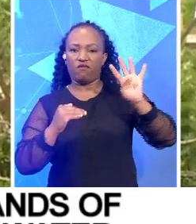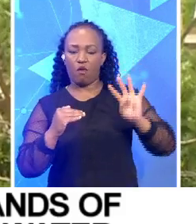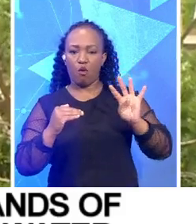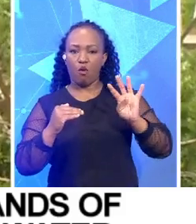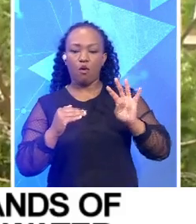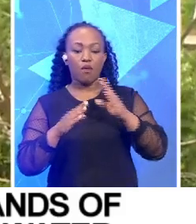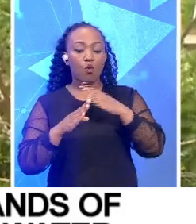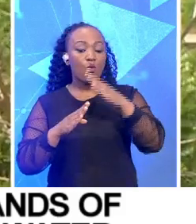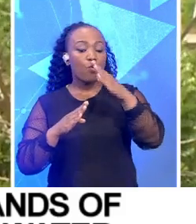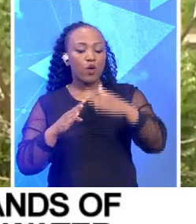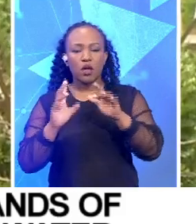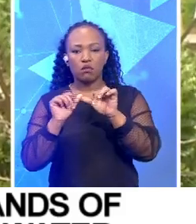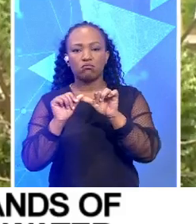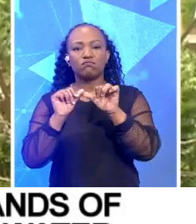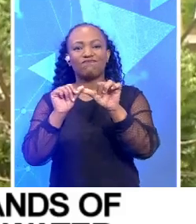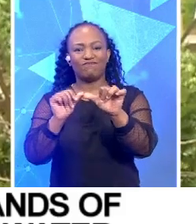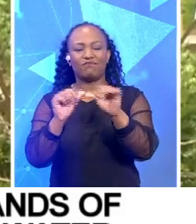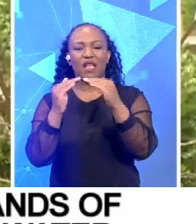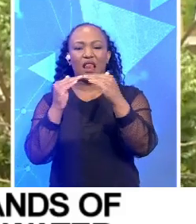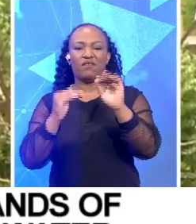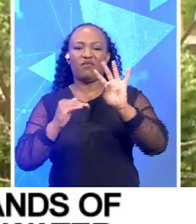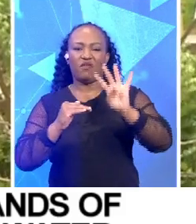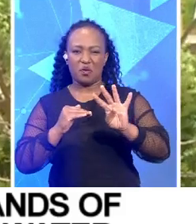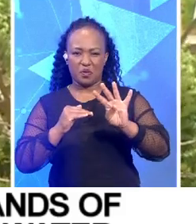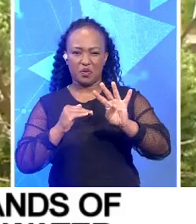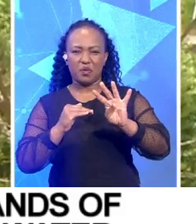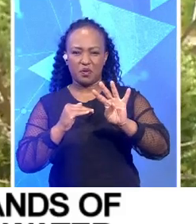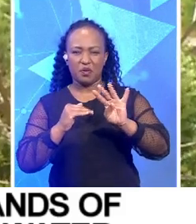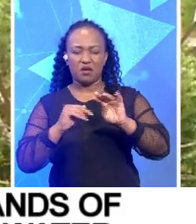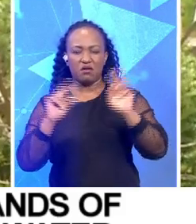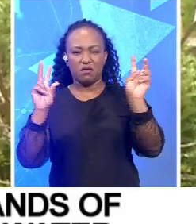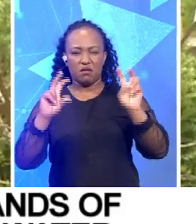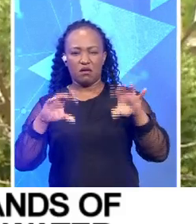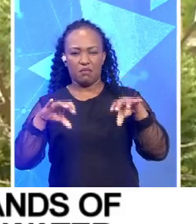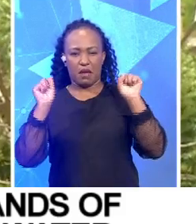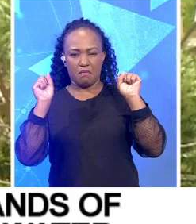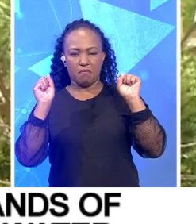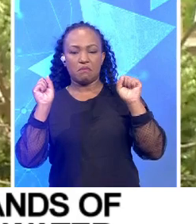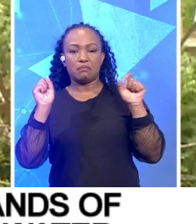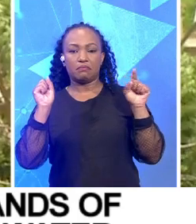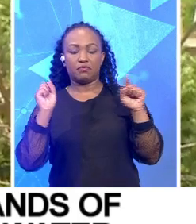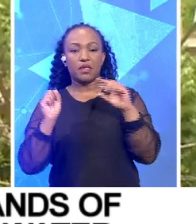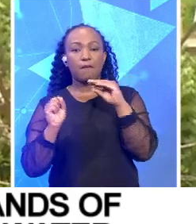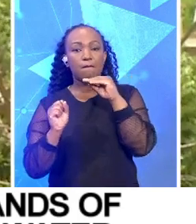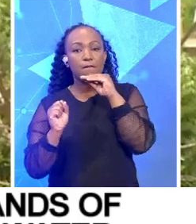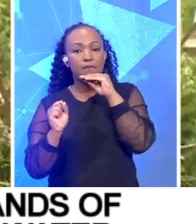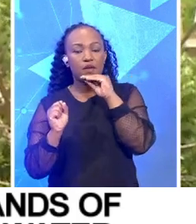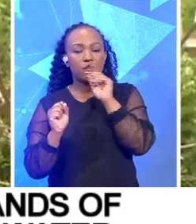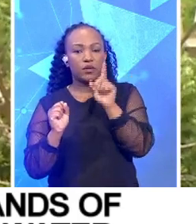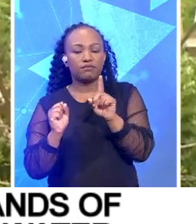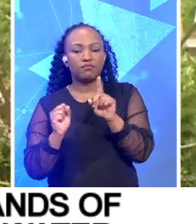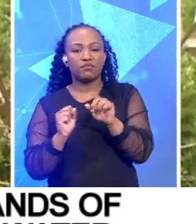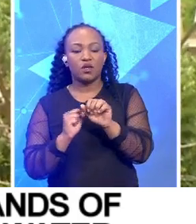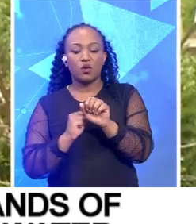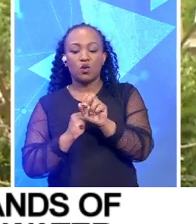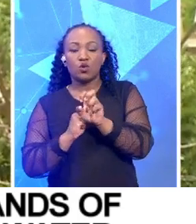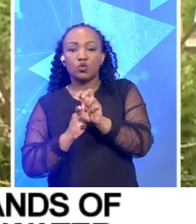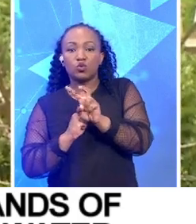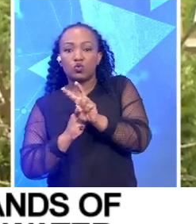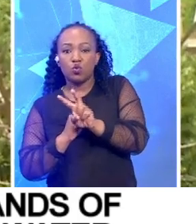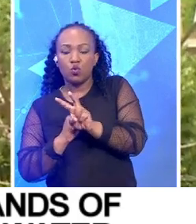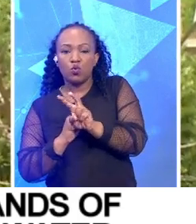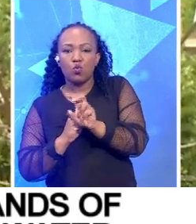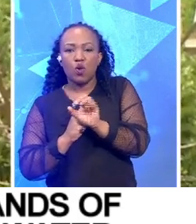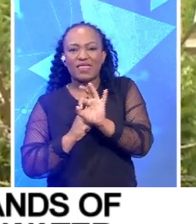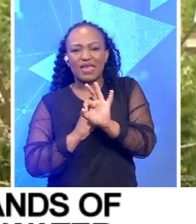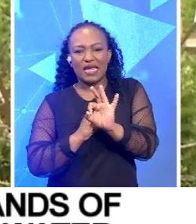the weekend. And what this means is that for at least 2 or 3 times on